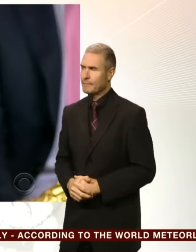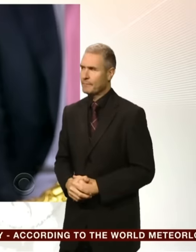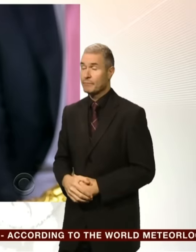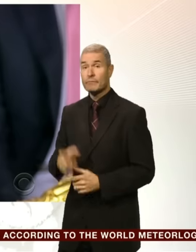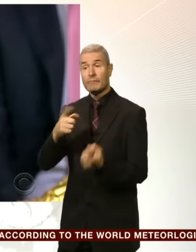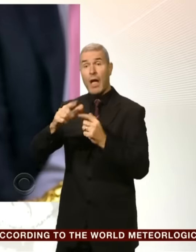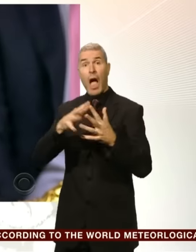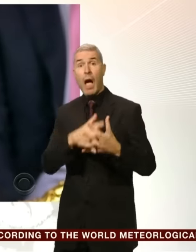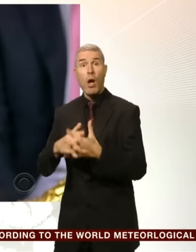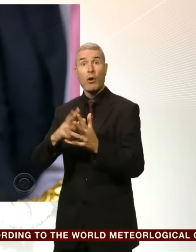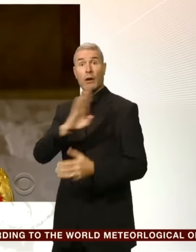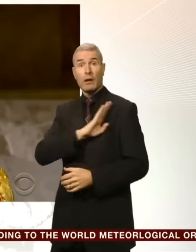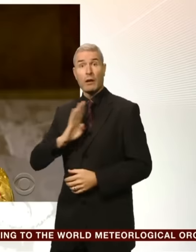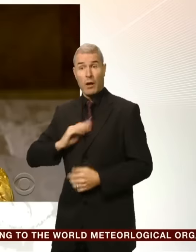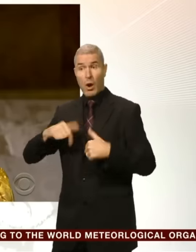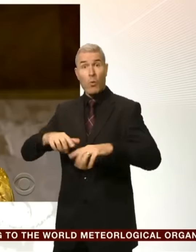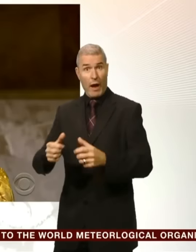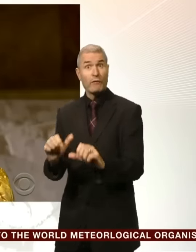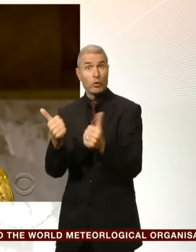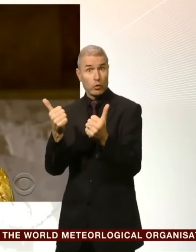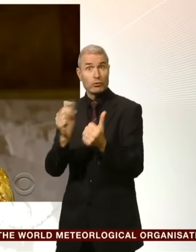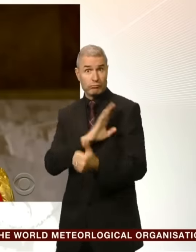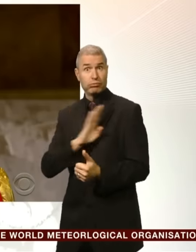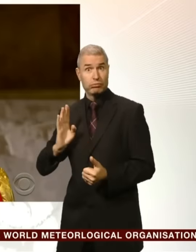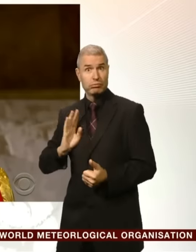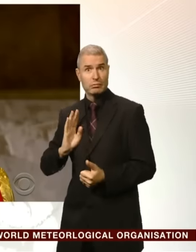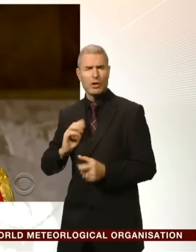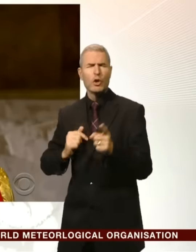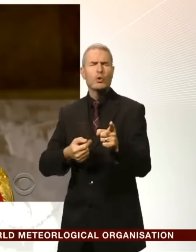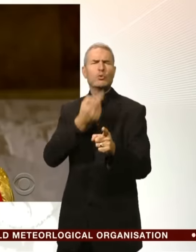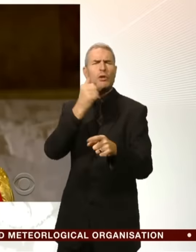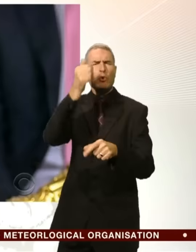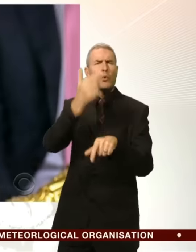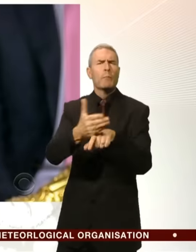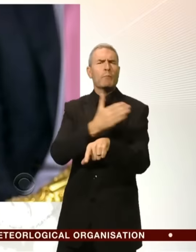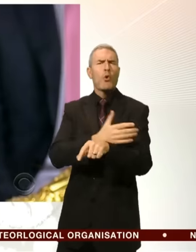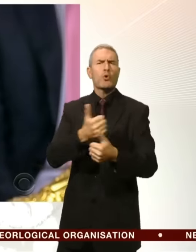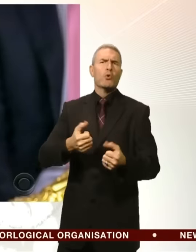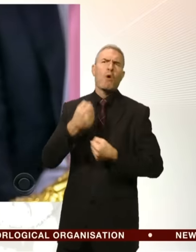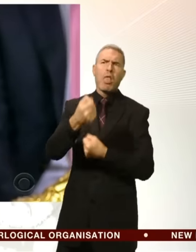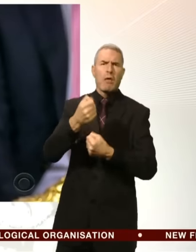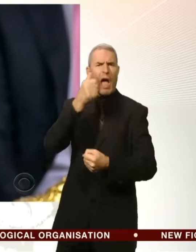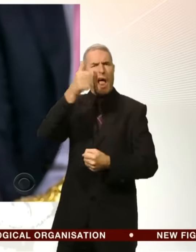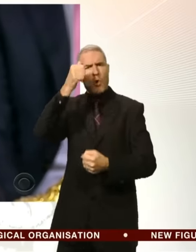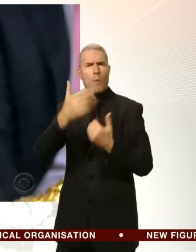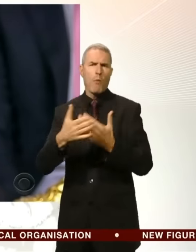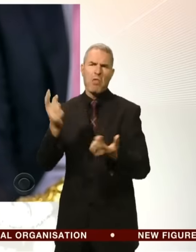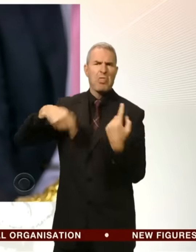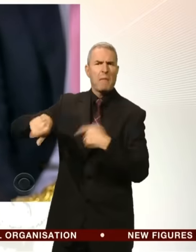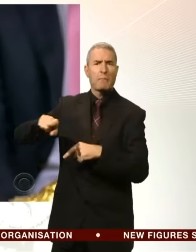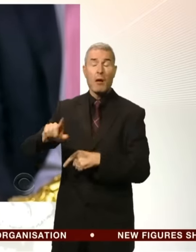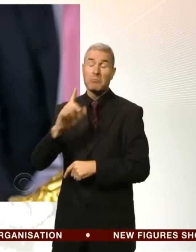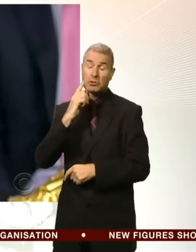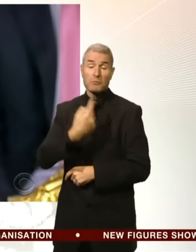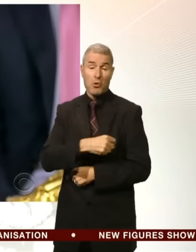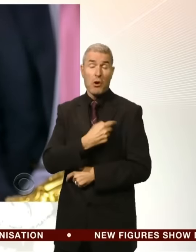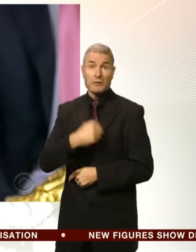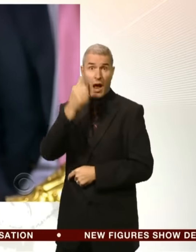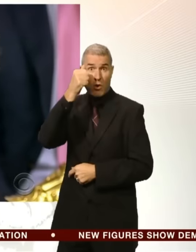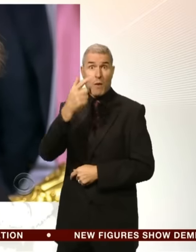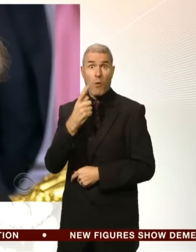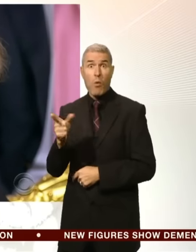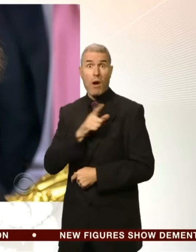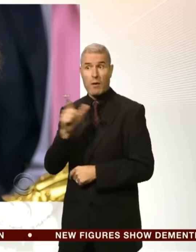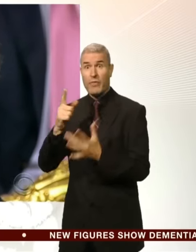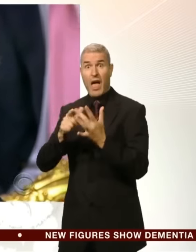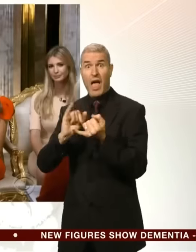generals. We have great generals. You said you knew more than the generals about ISIS. I'll be honest with you, I probably do, because look at